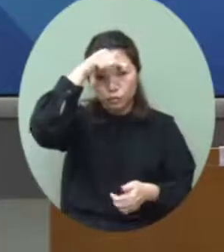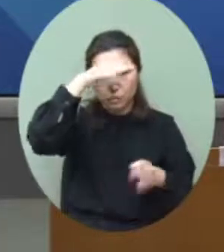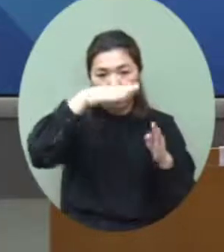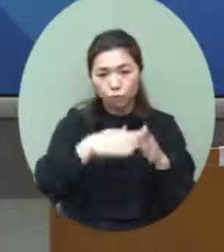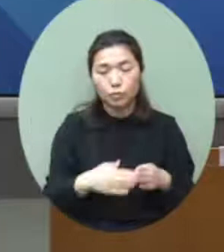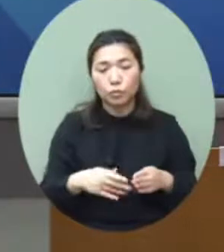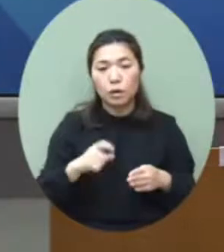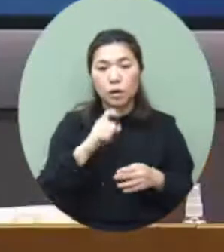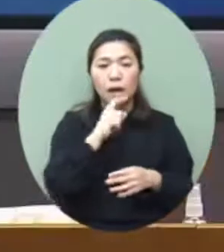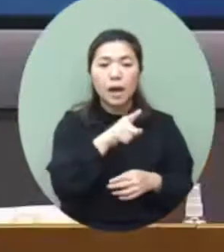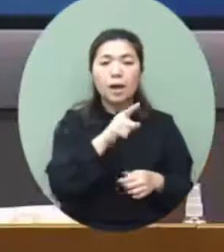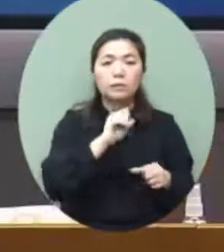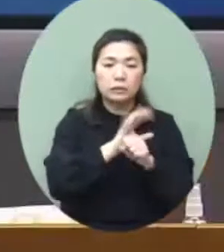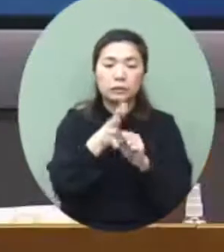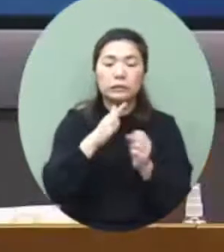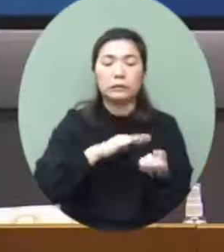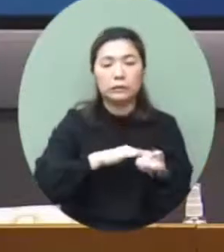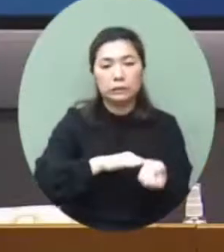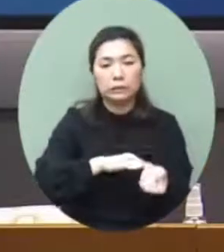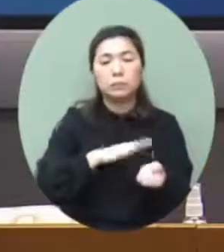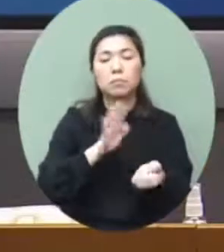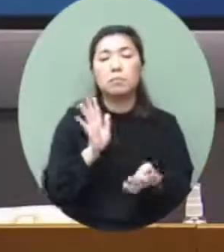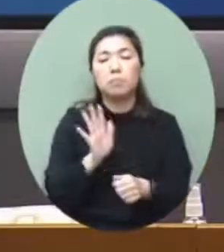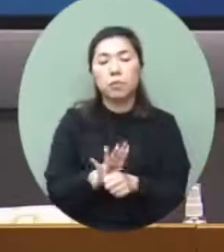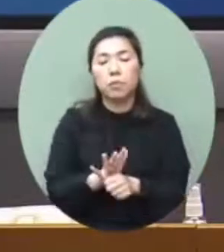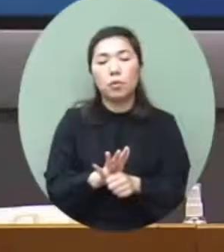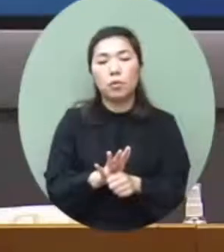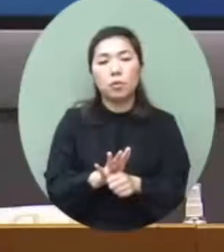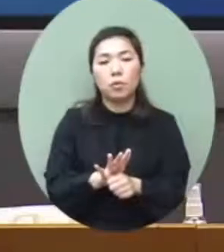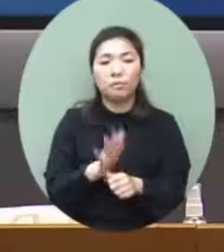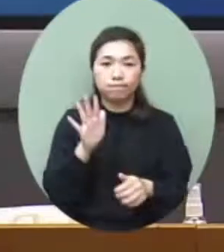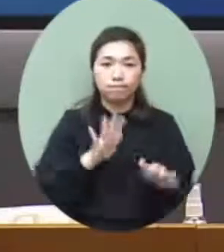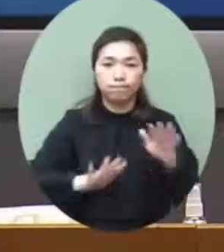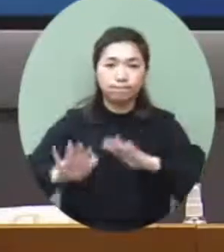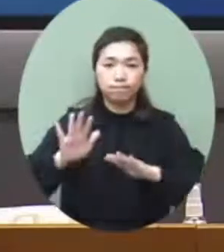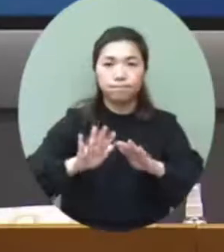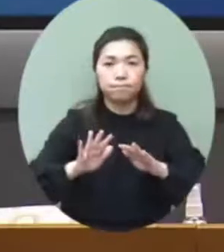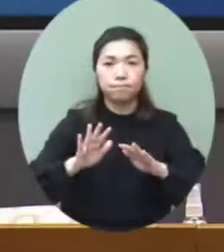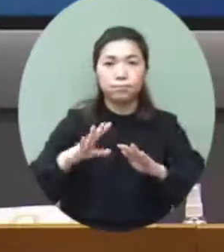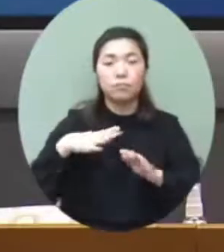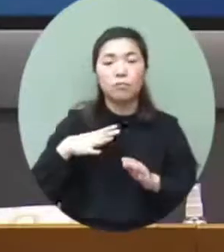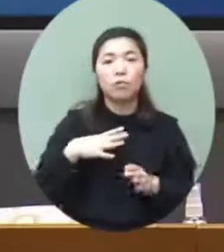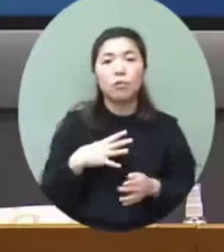are here to help the HA to treat COVID patients.